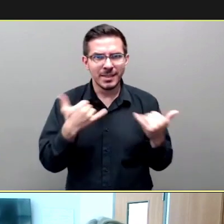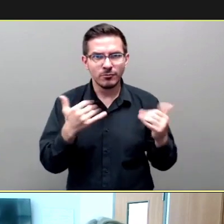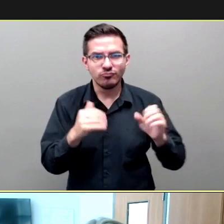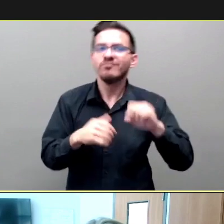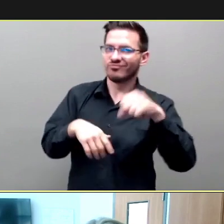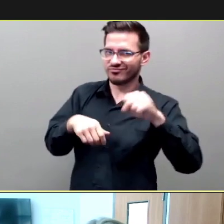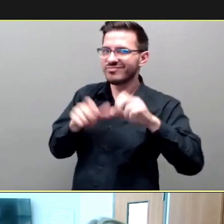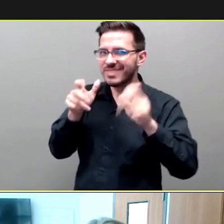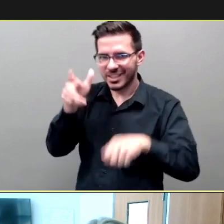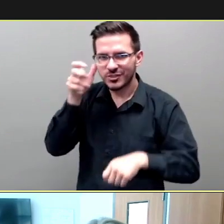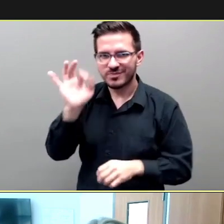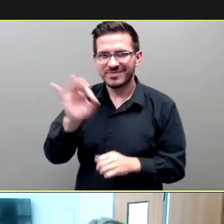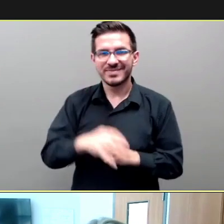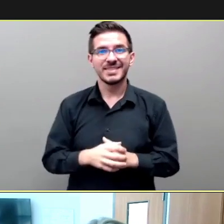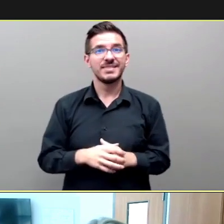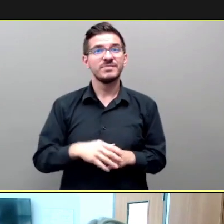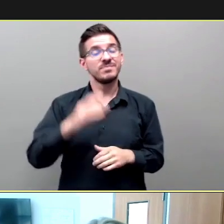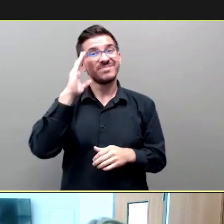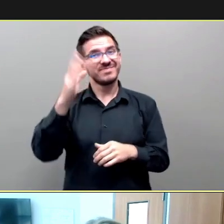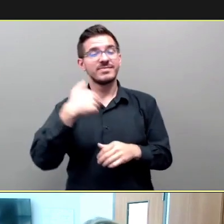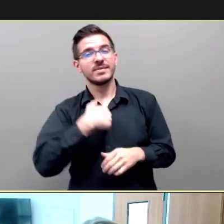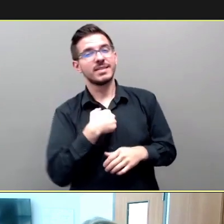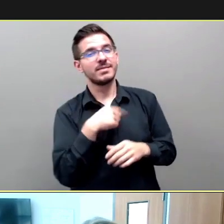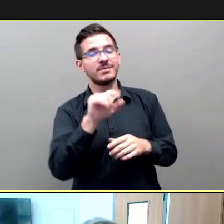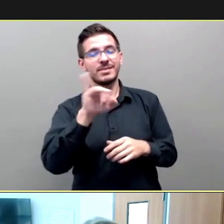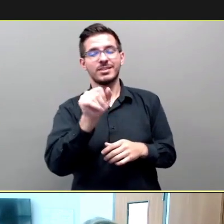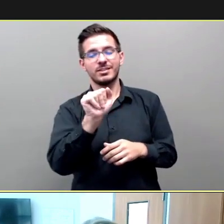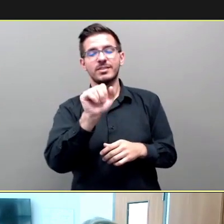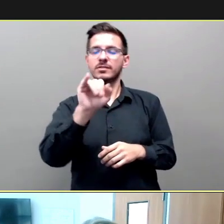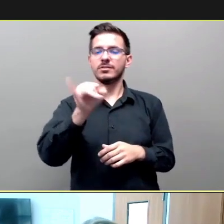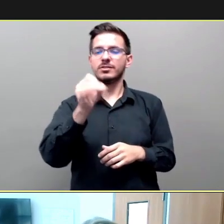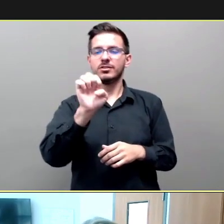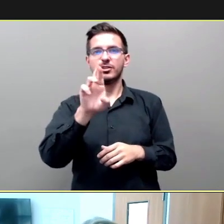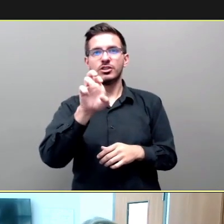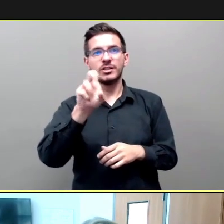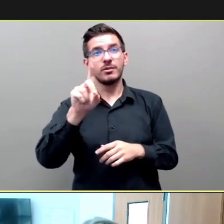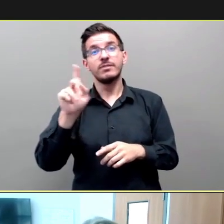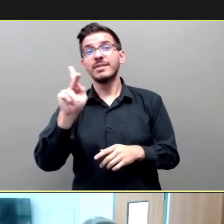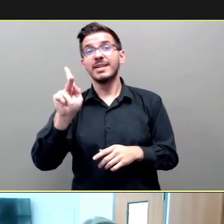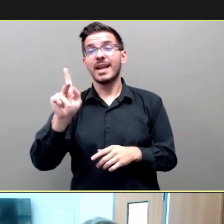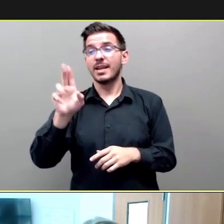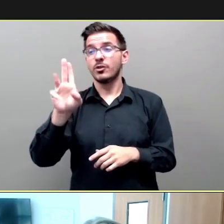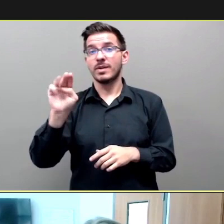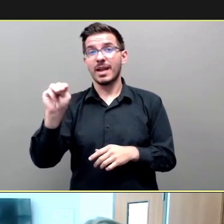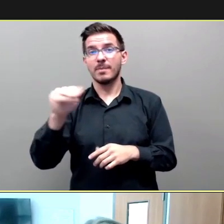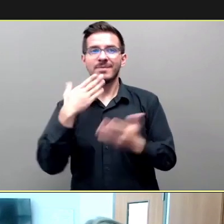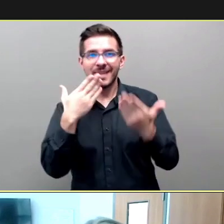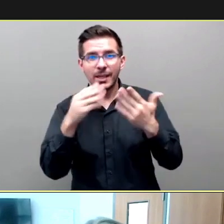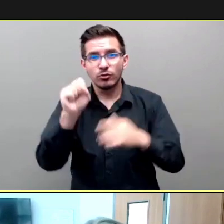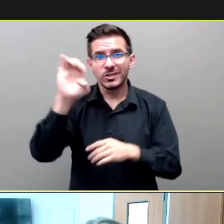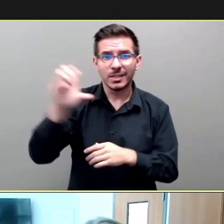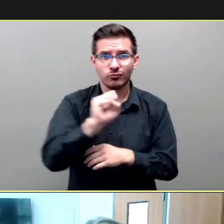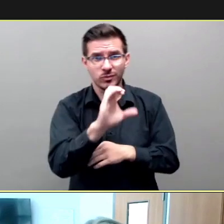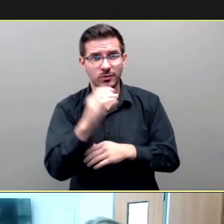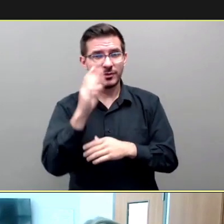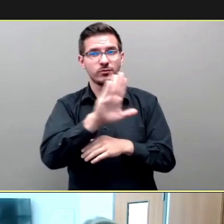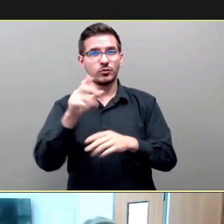hear you. Thank you. Jared from KUNM, and thank you, secretaries, for your time today.